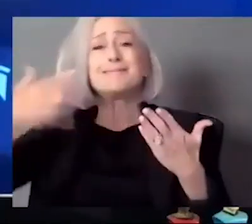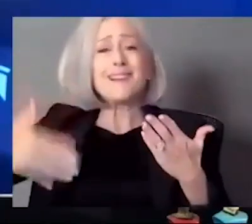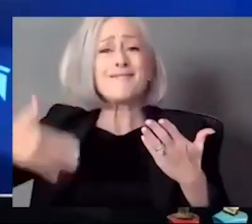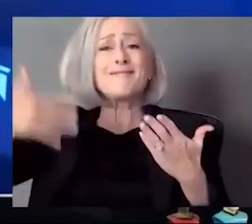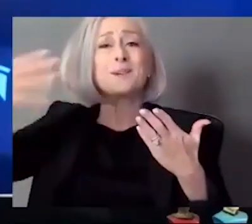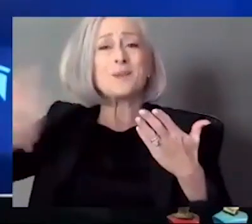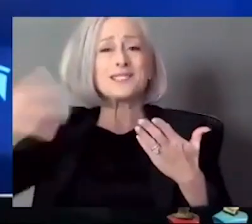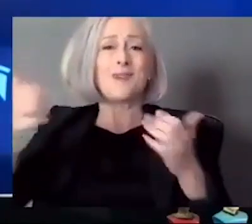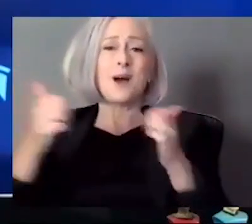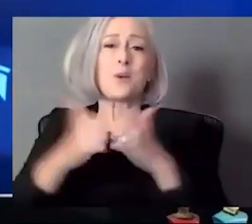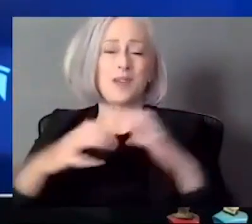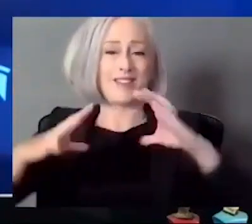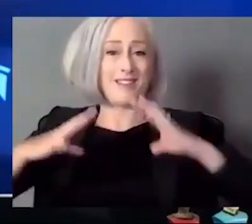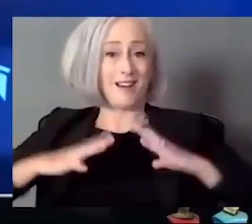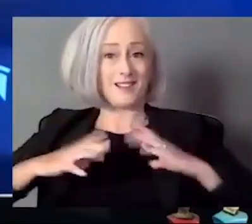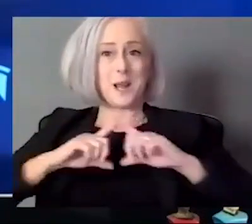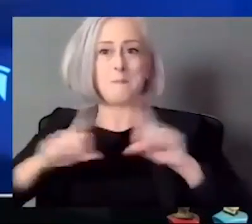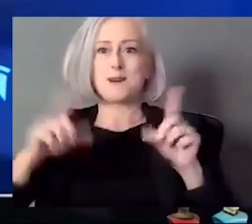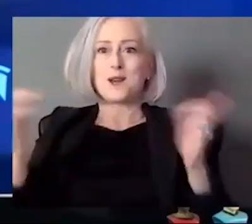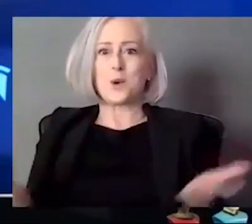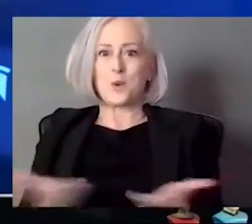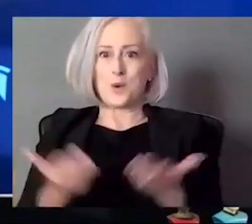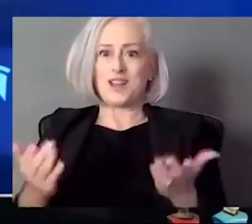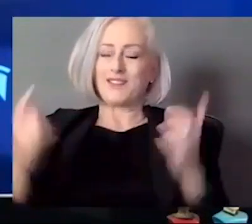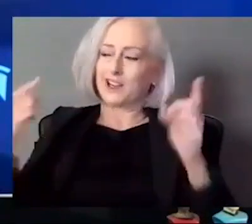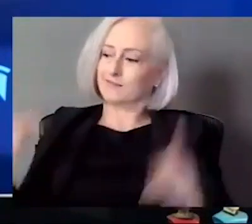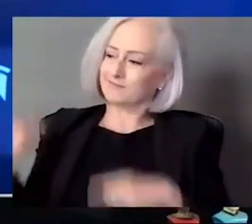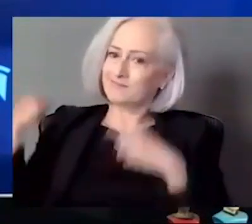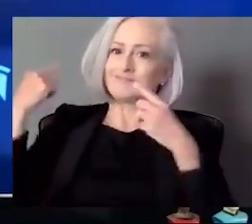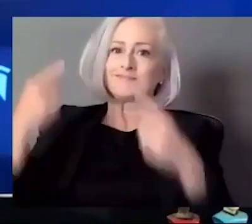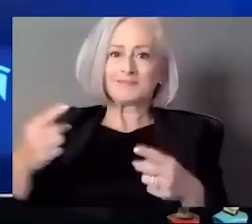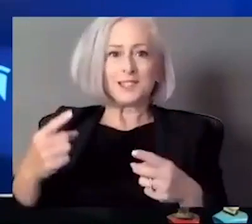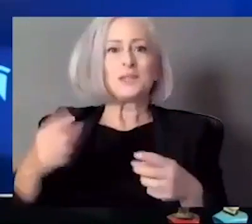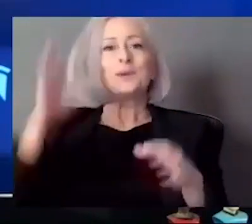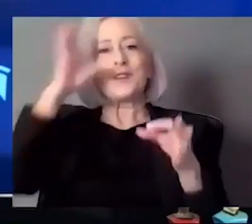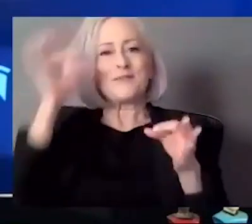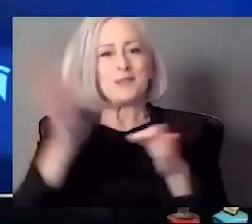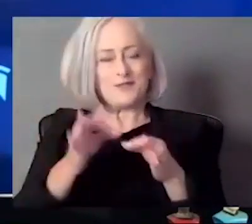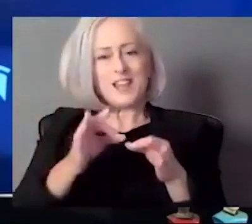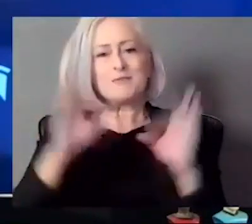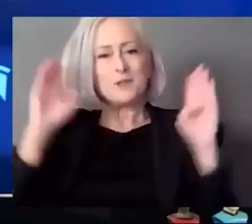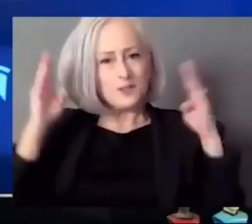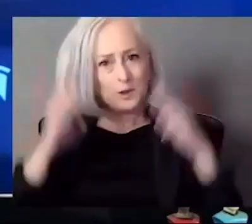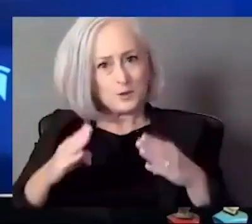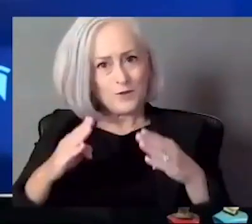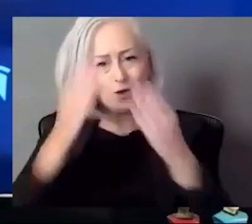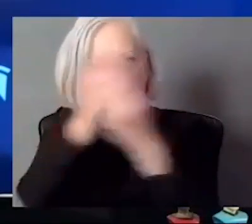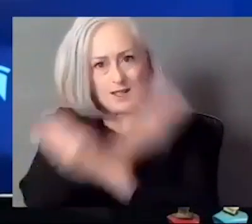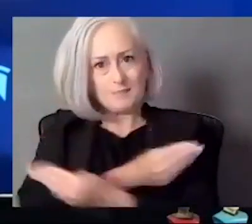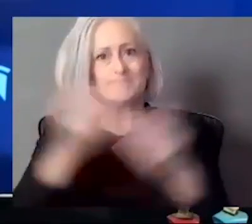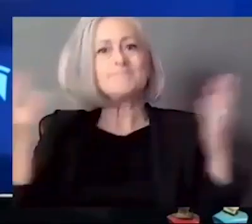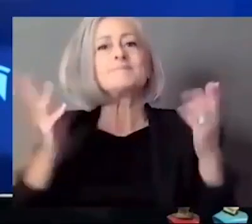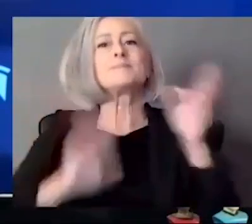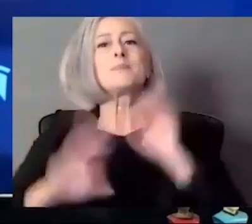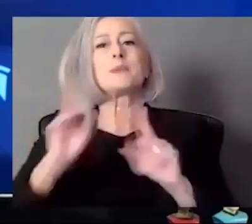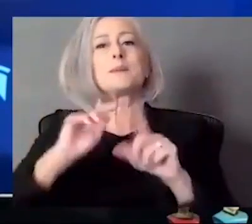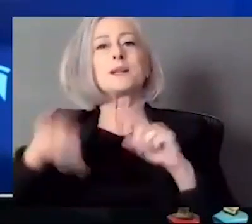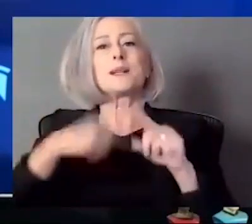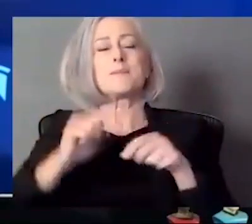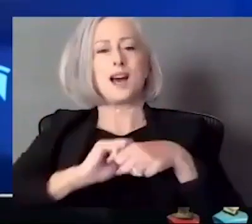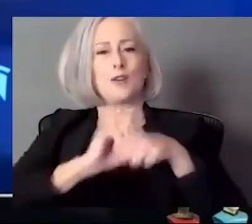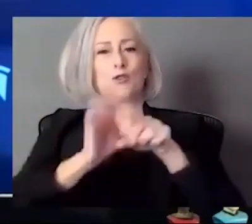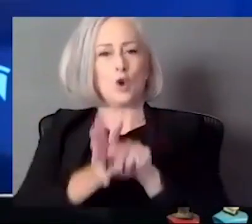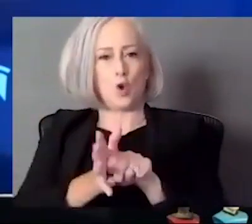than that, we've been here. And we've been faithful to our intentions around this update, which include keeping the community safe from COVID-19, staying